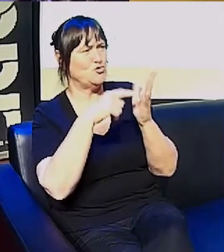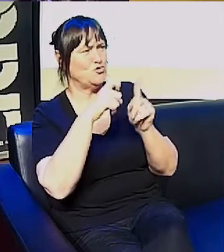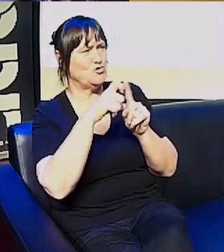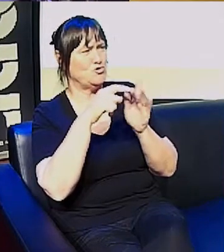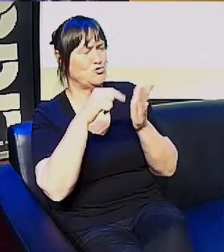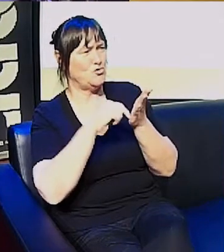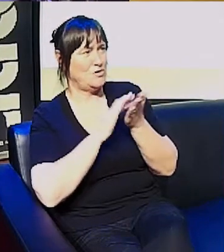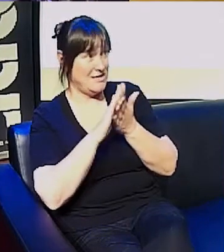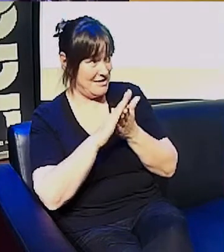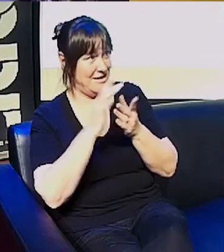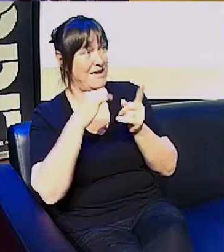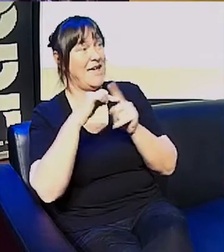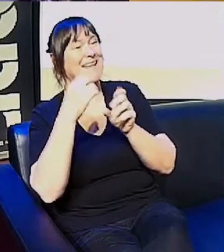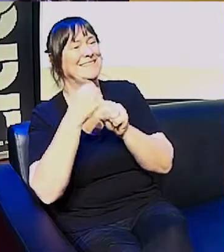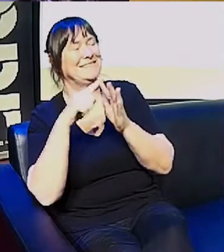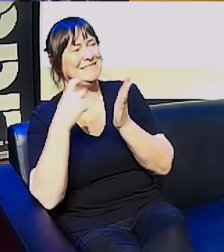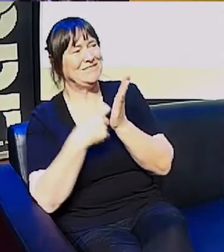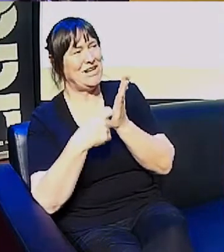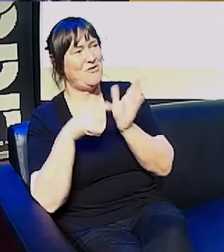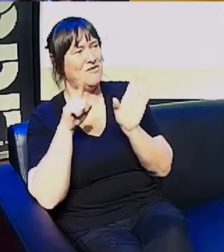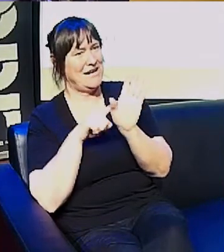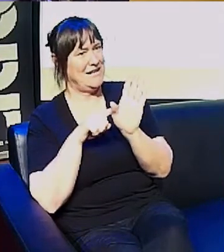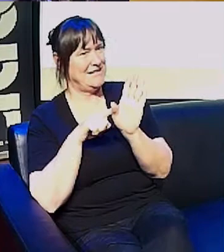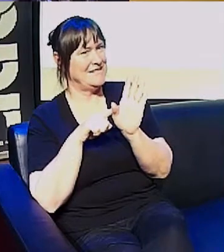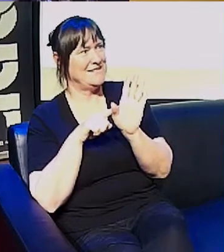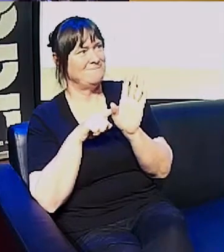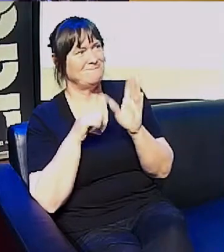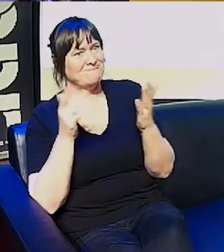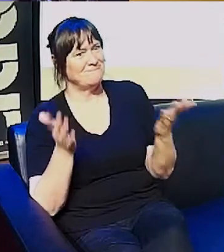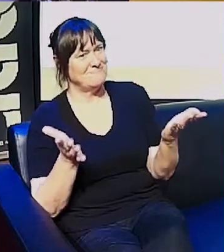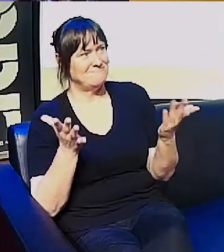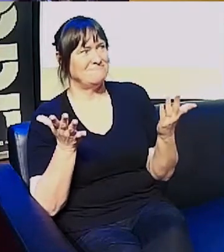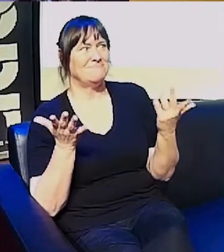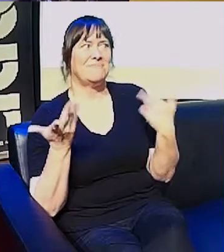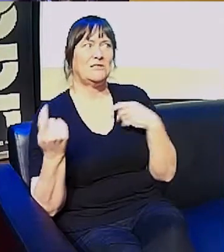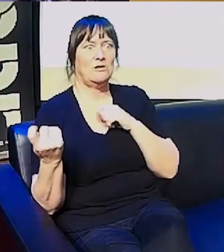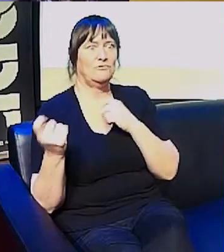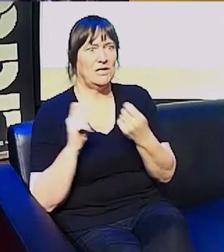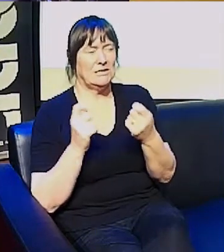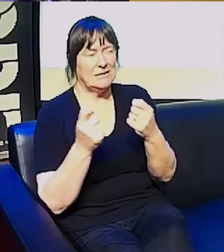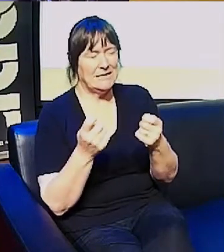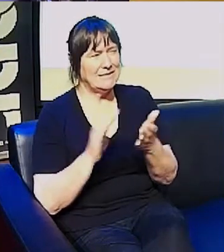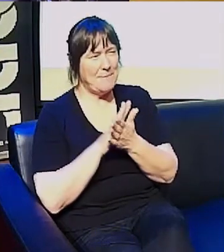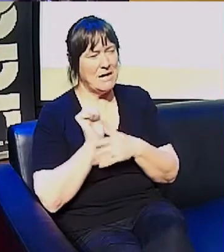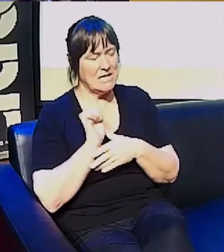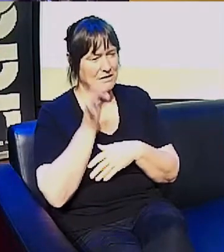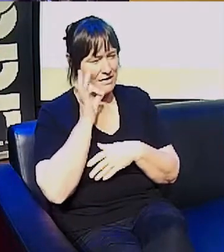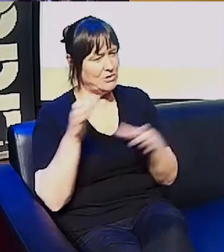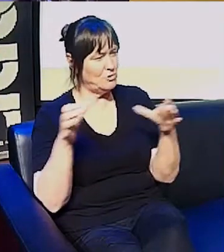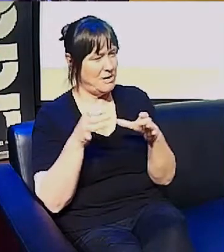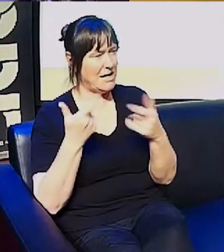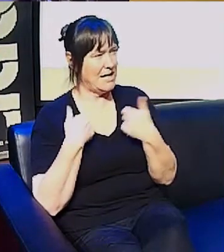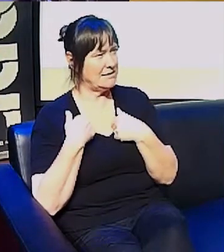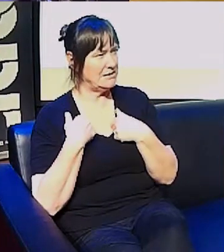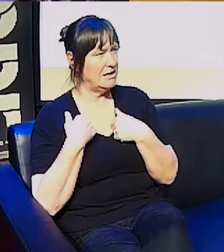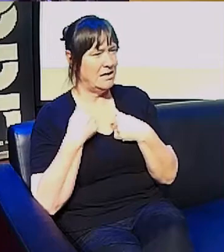That's a heck of a turnaround. Does that acknowledge perhaps some dissent in the ranks in the background? Well, look, I believe there was dissent in the